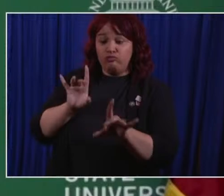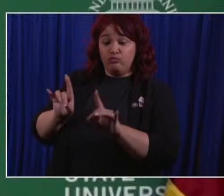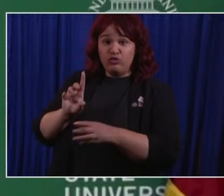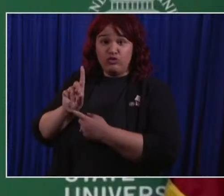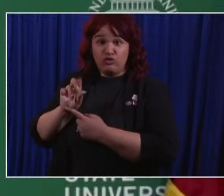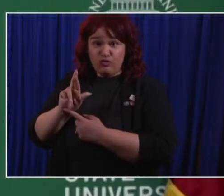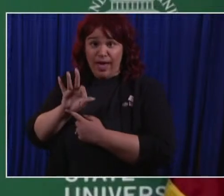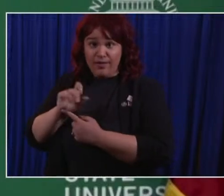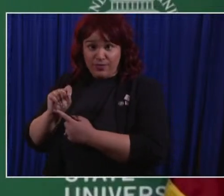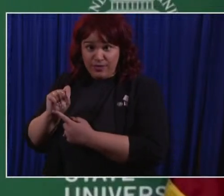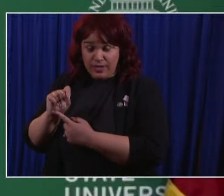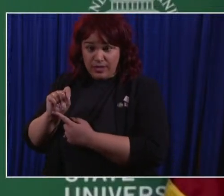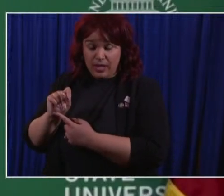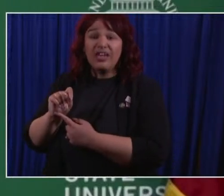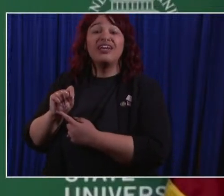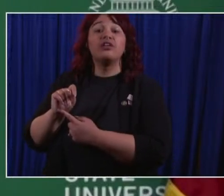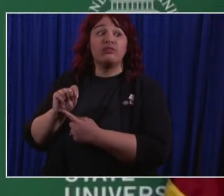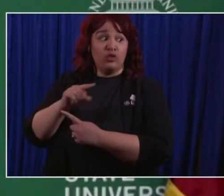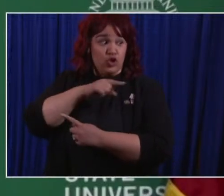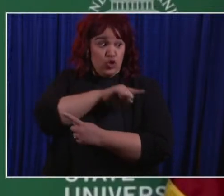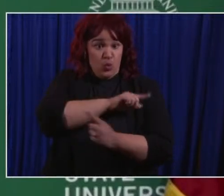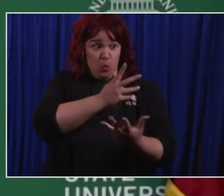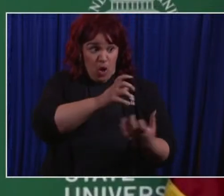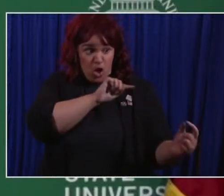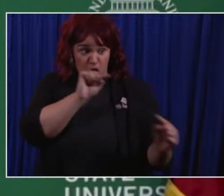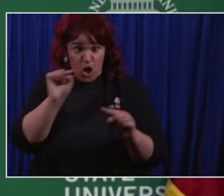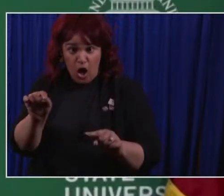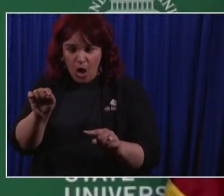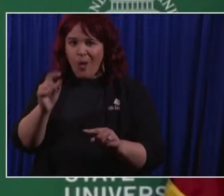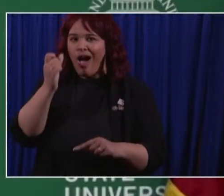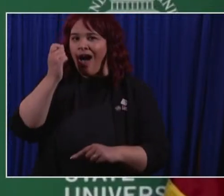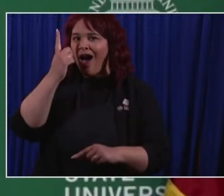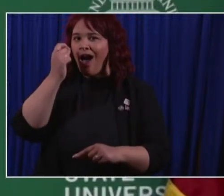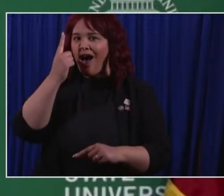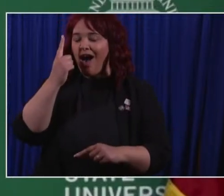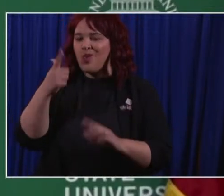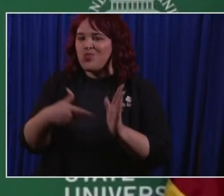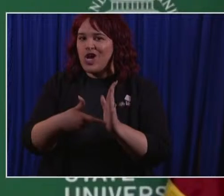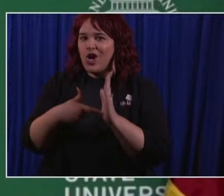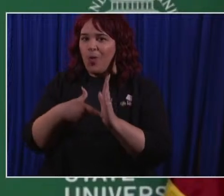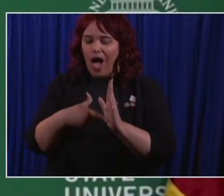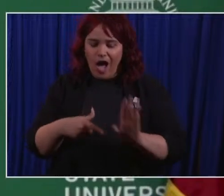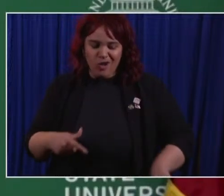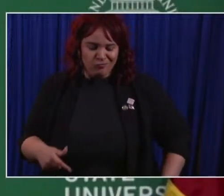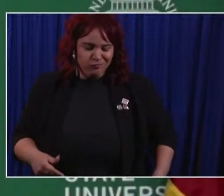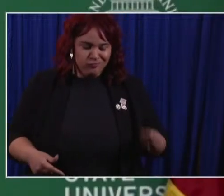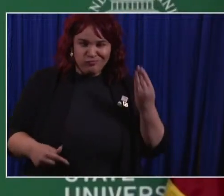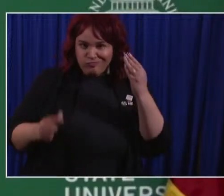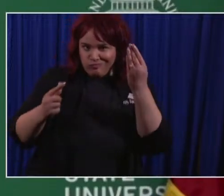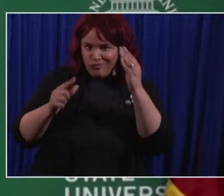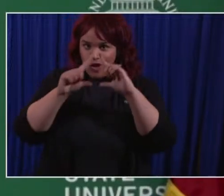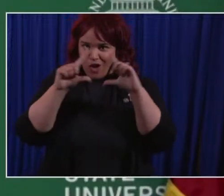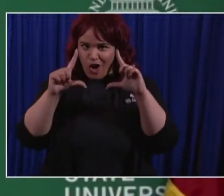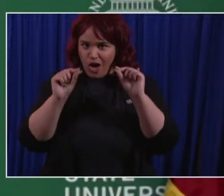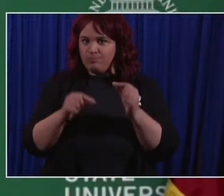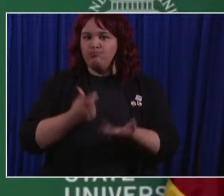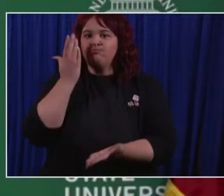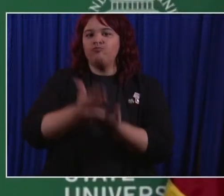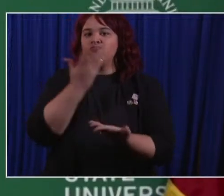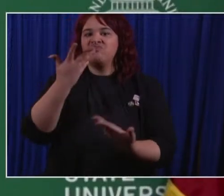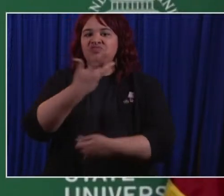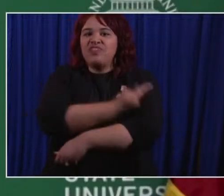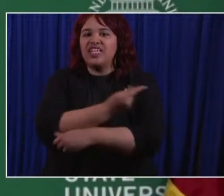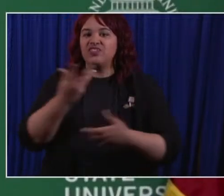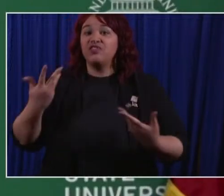to the draft itself unless you present your vaccination card. I'm assuming there's a lot of Browns fans who maybe have been dragging their feet